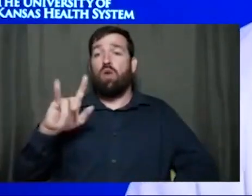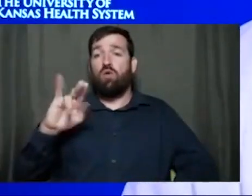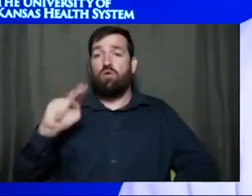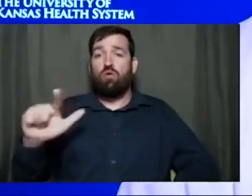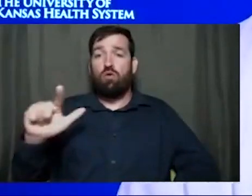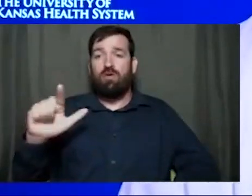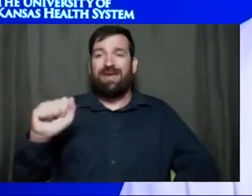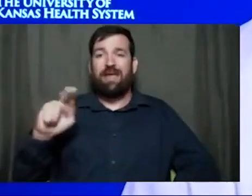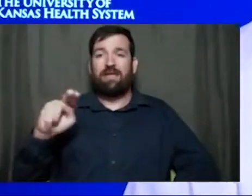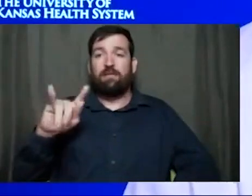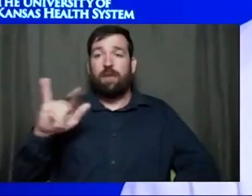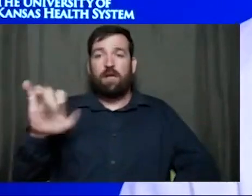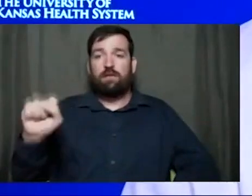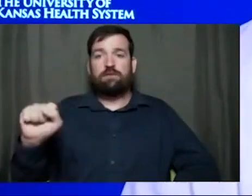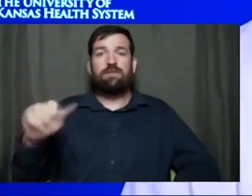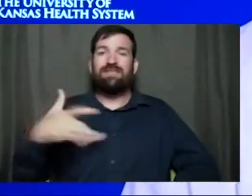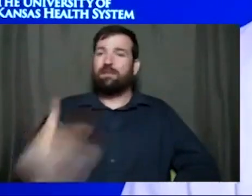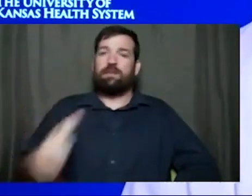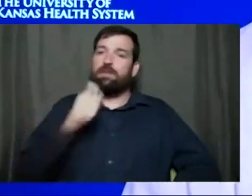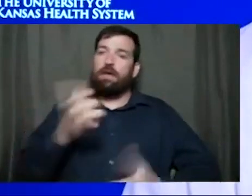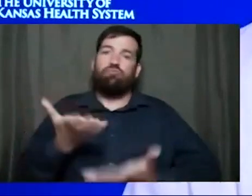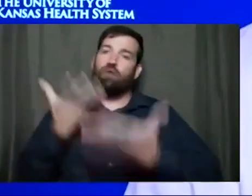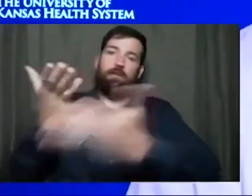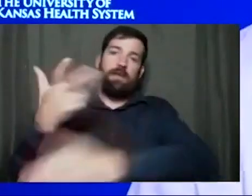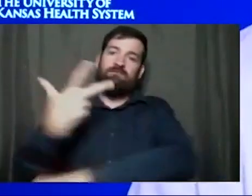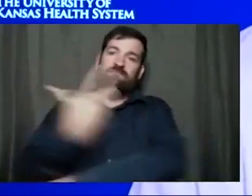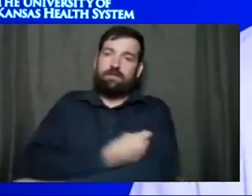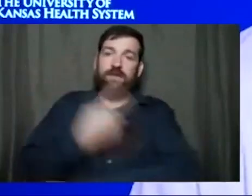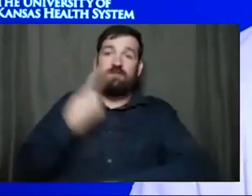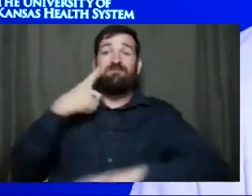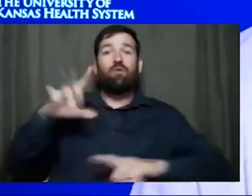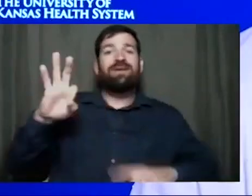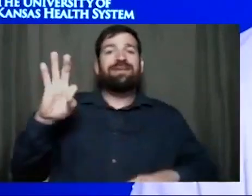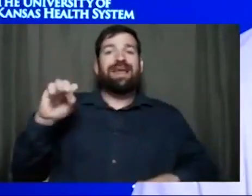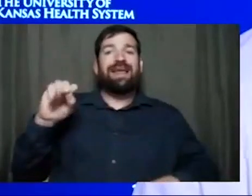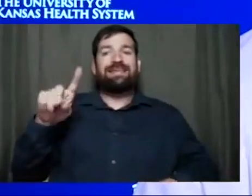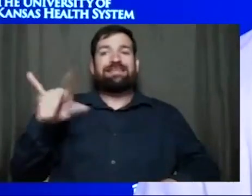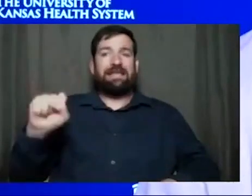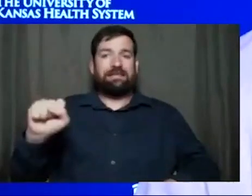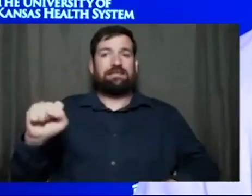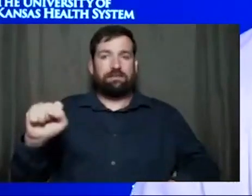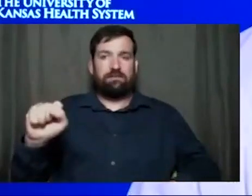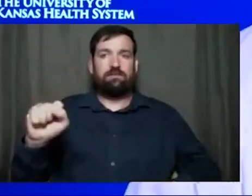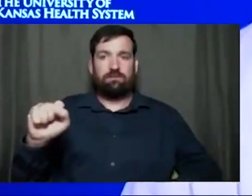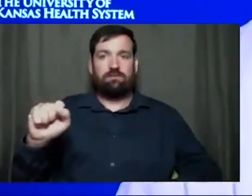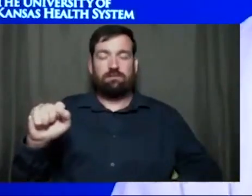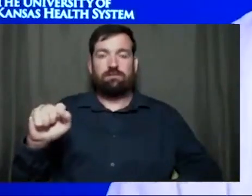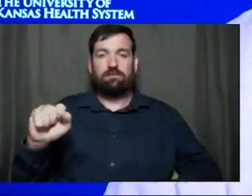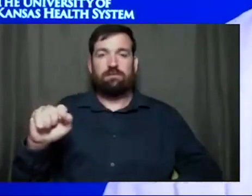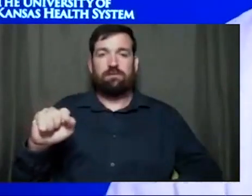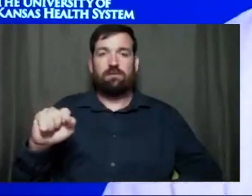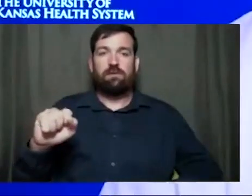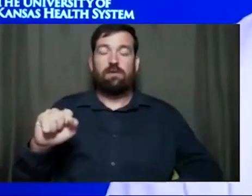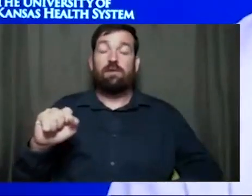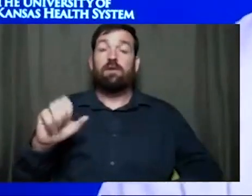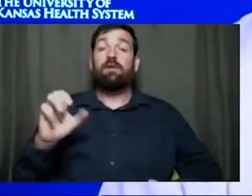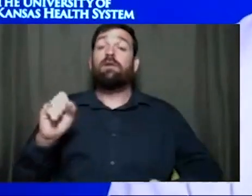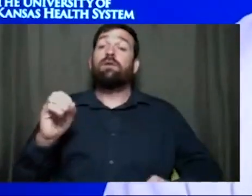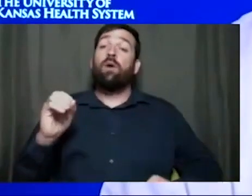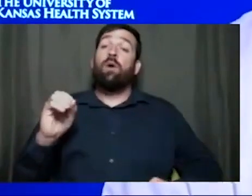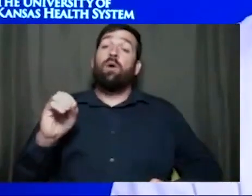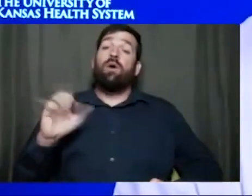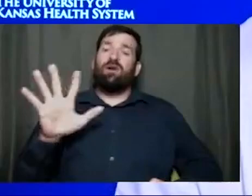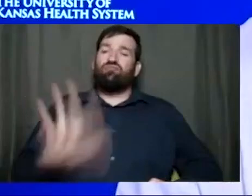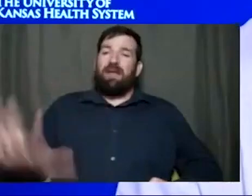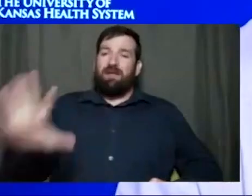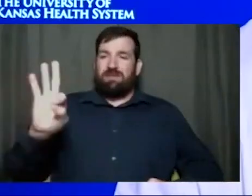that you not get vaccinated for 90 days after getting that infusion of monoclonal antibodies. So it's about 90